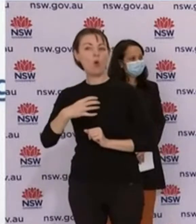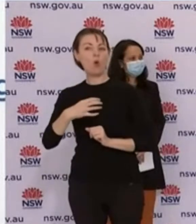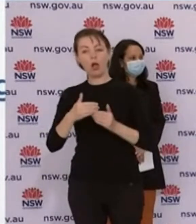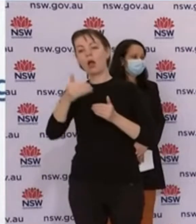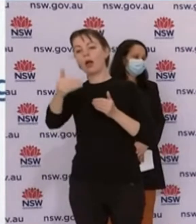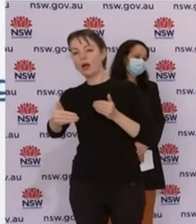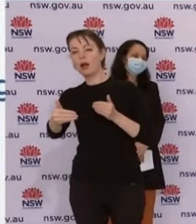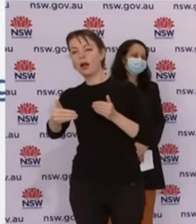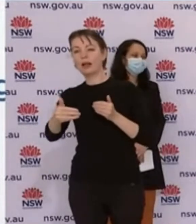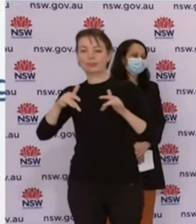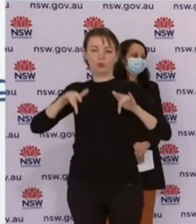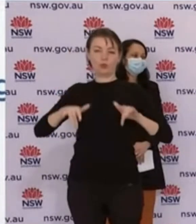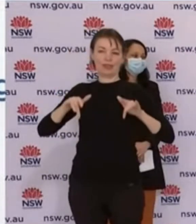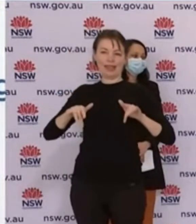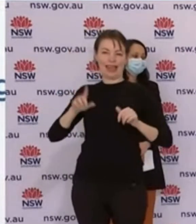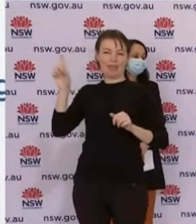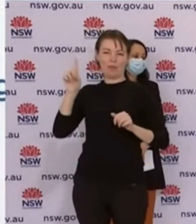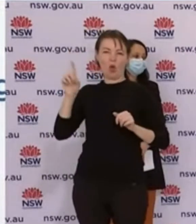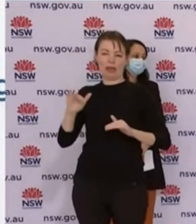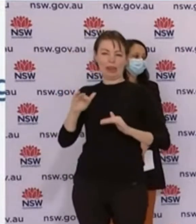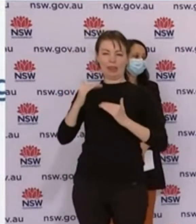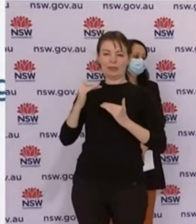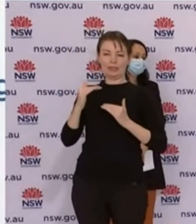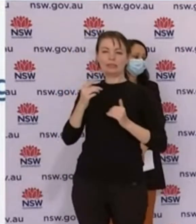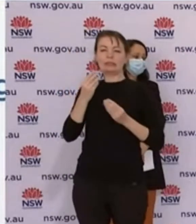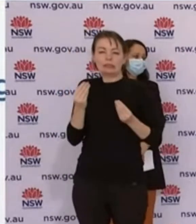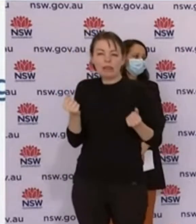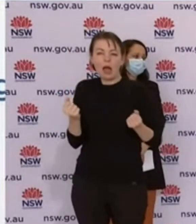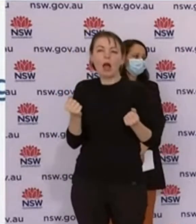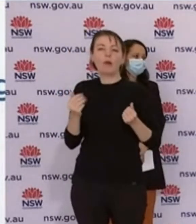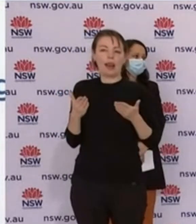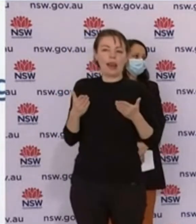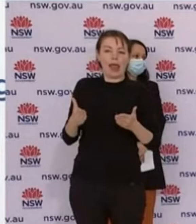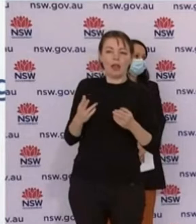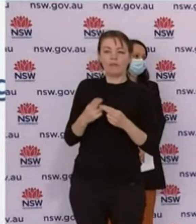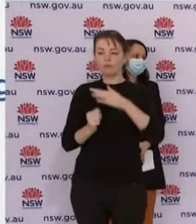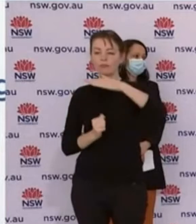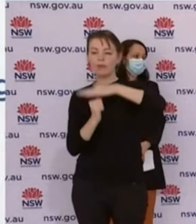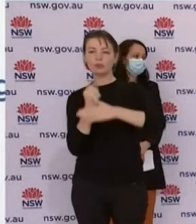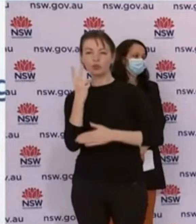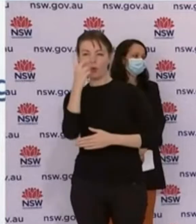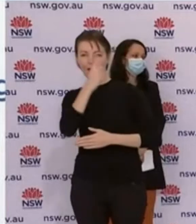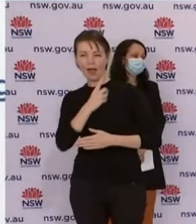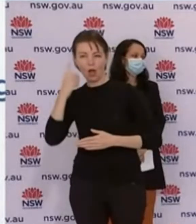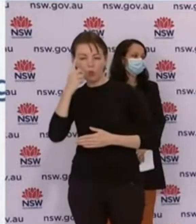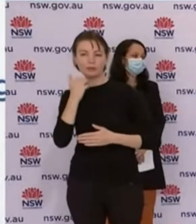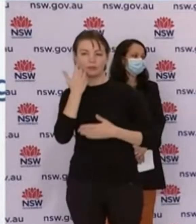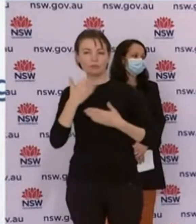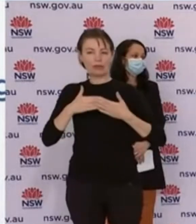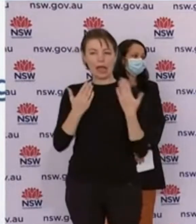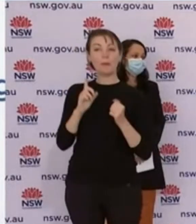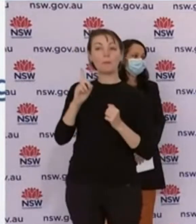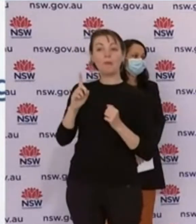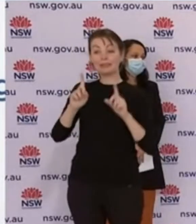are now. Obviously, at the moment, there's a limited return for Year 12 students. They can attend school for up to 2 hours a day. But from the 25th